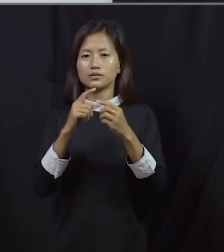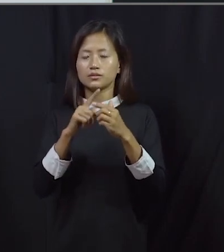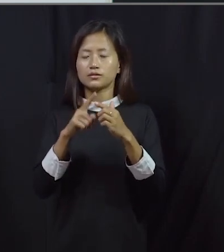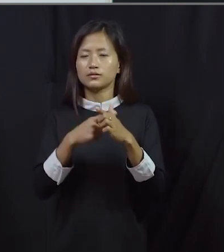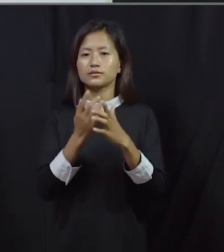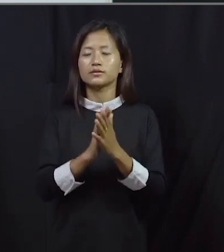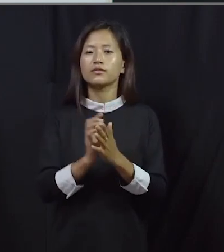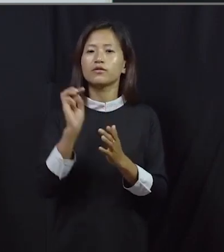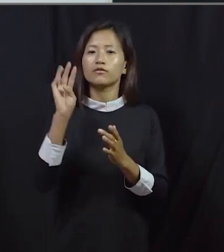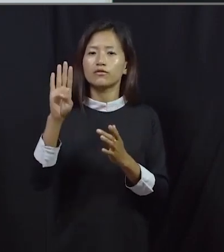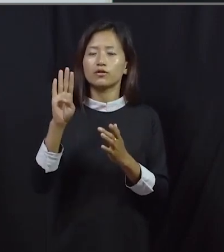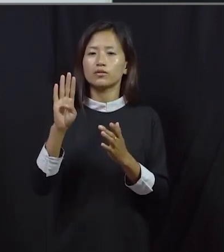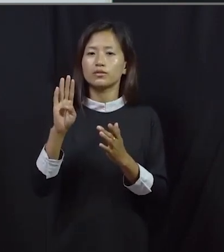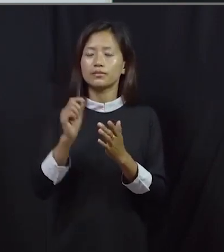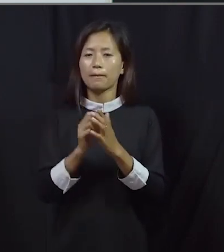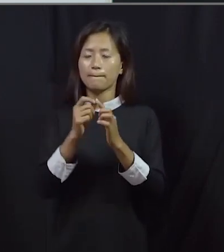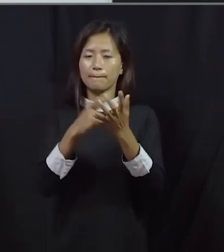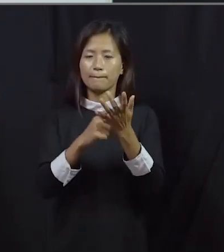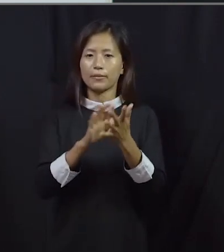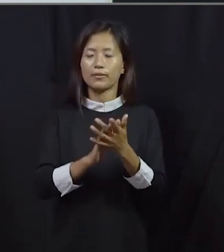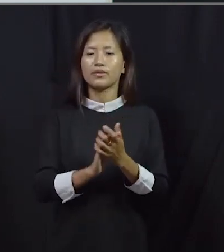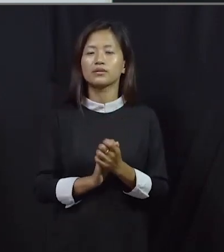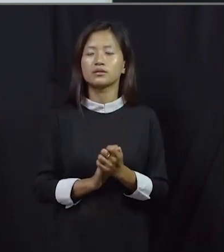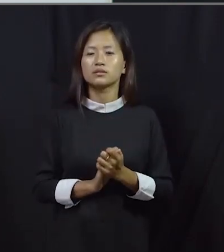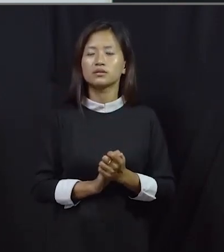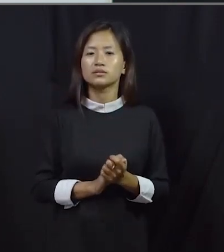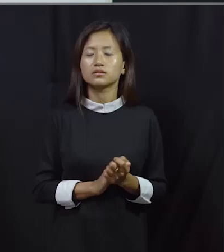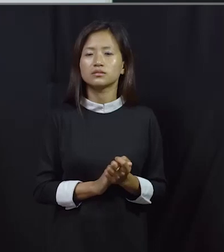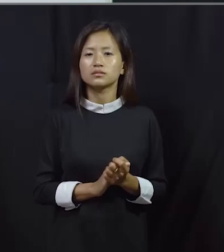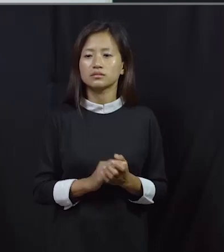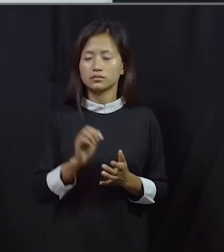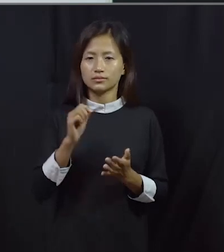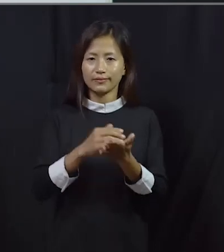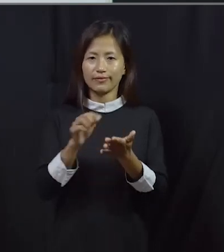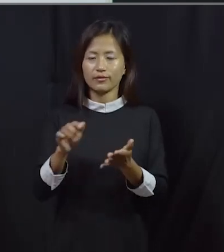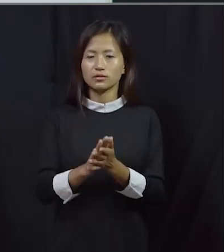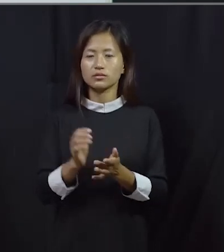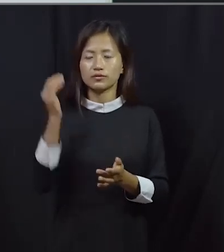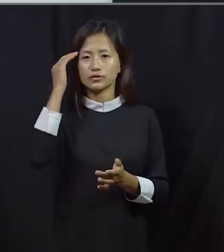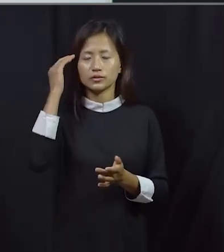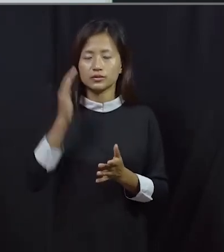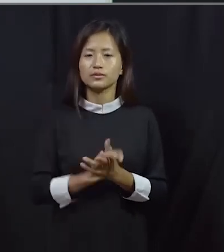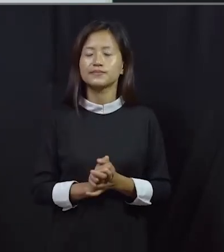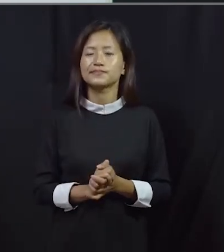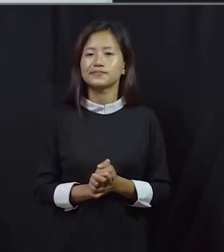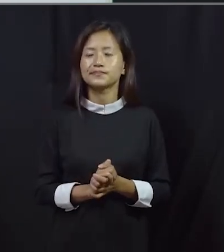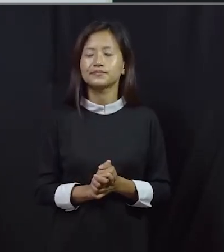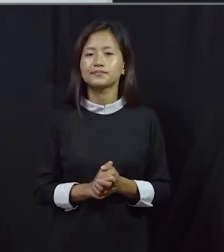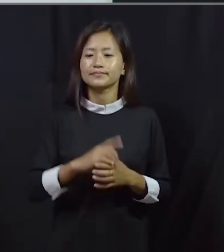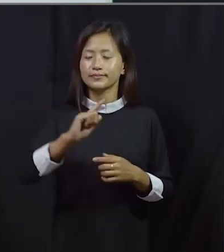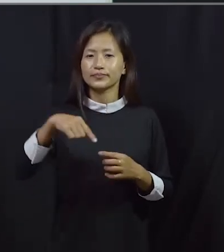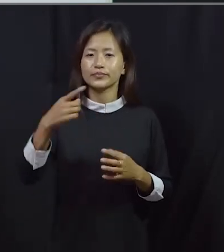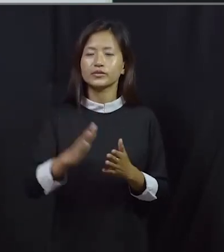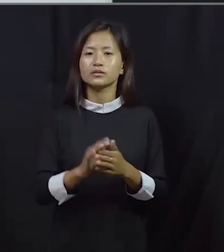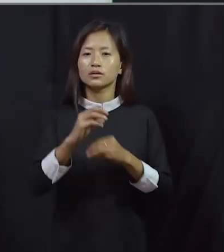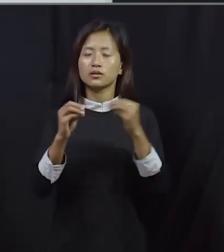pi. How much? This is 4 pi. So, okay, so these things you have to know, right? Okay, so next, so this is